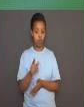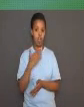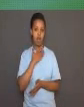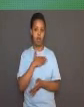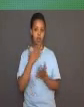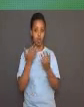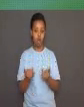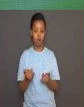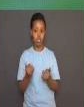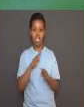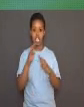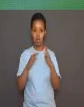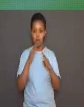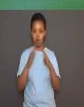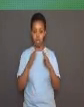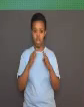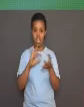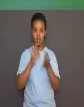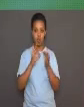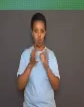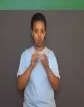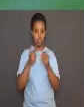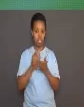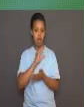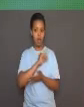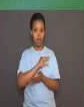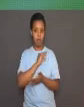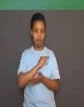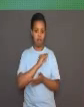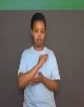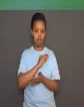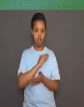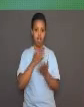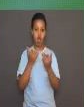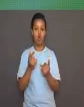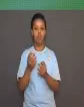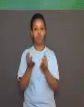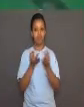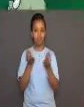state the biological definition of the term behavior?